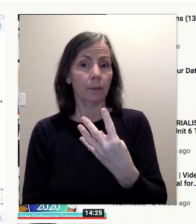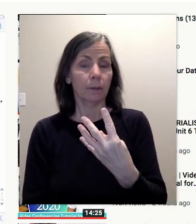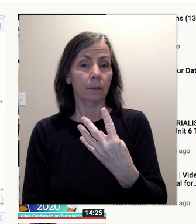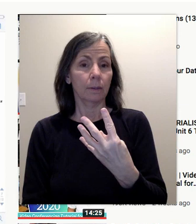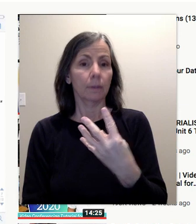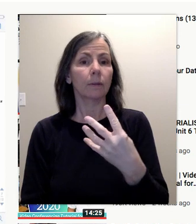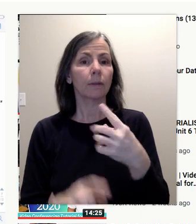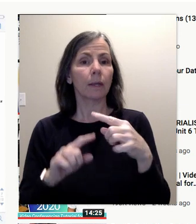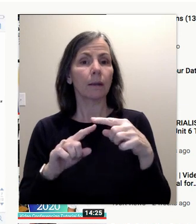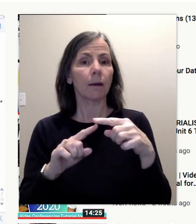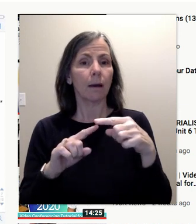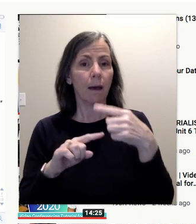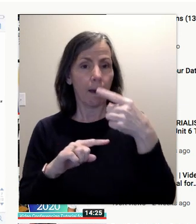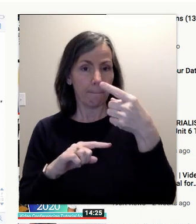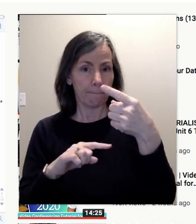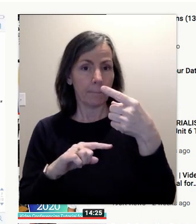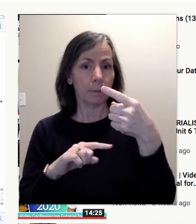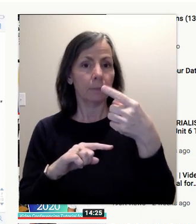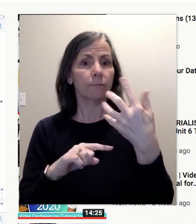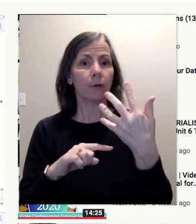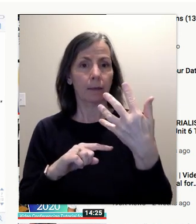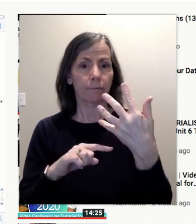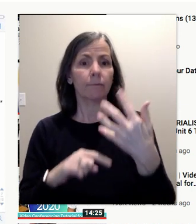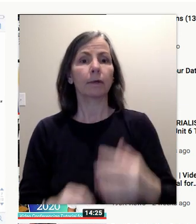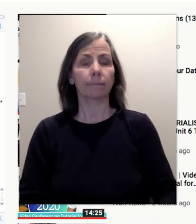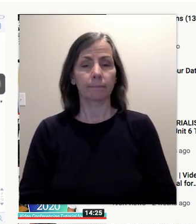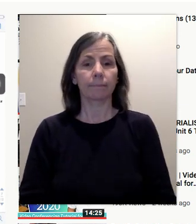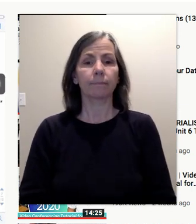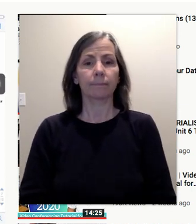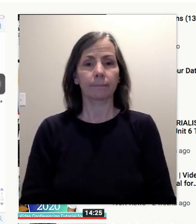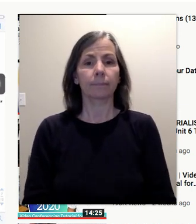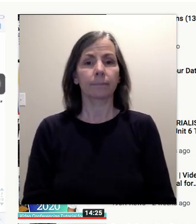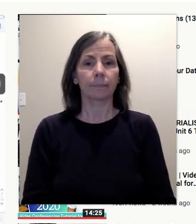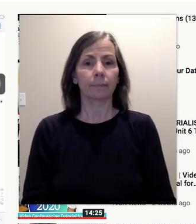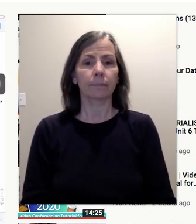and go up to 5.